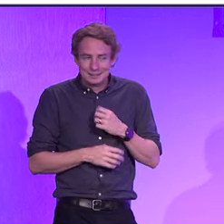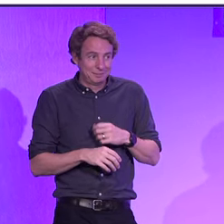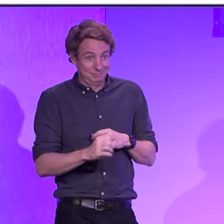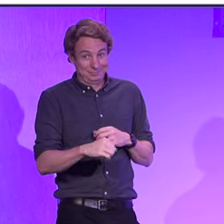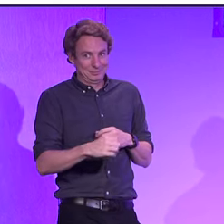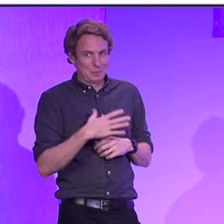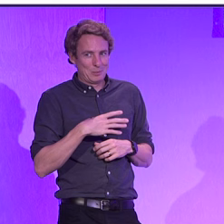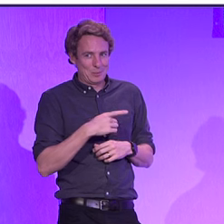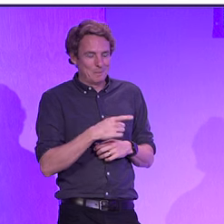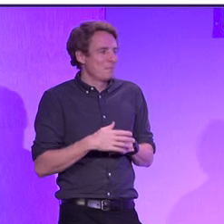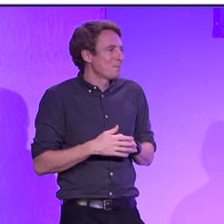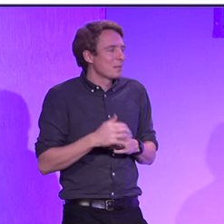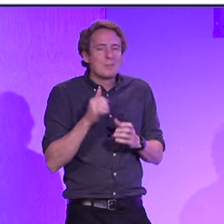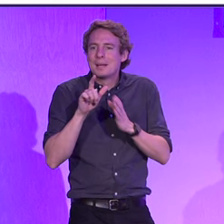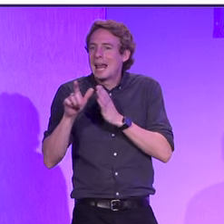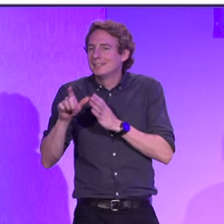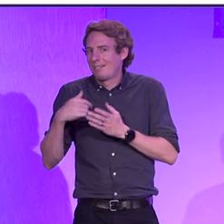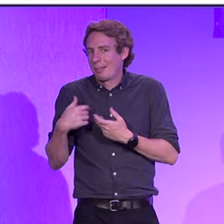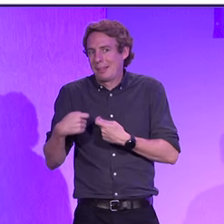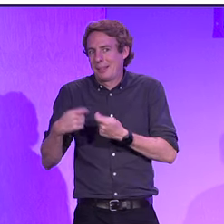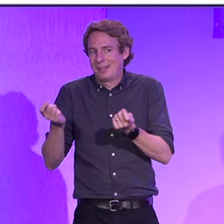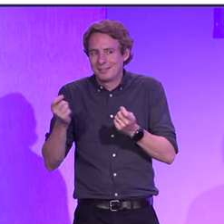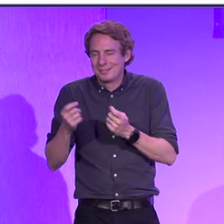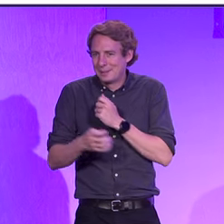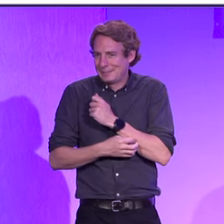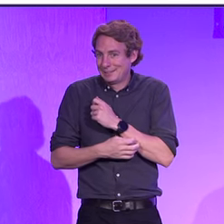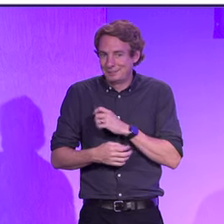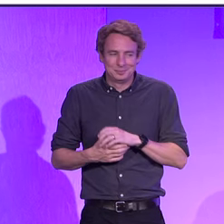Okay, maybe later. Okay, great. Find me later if you want to try my biscuits.